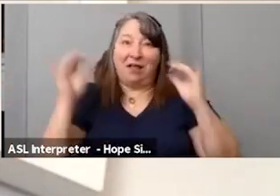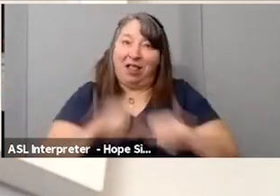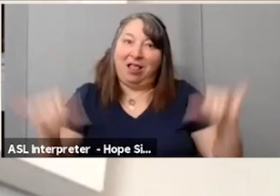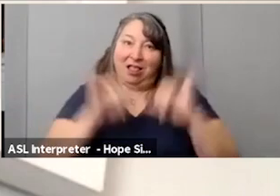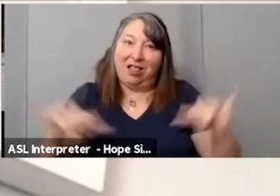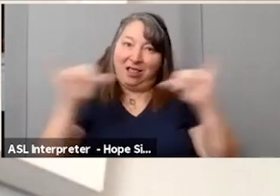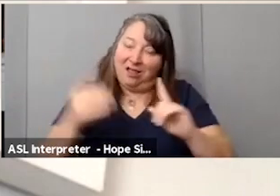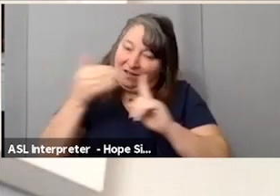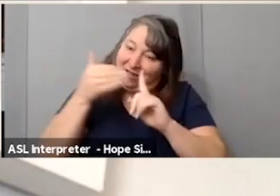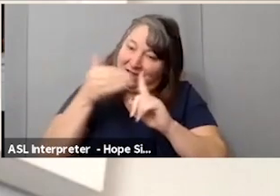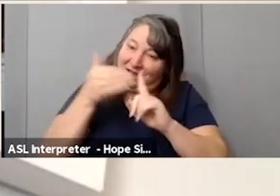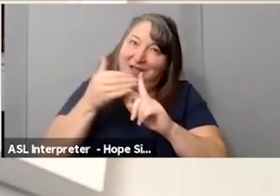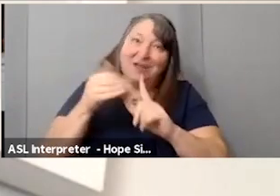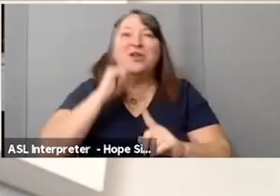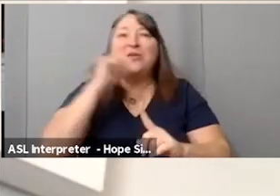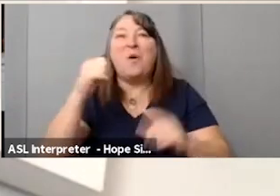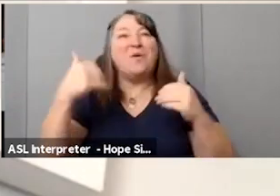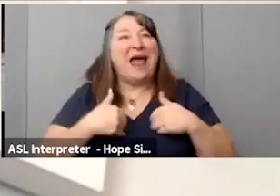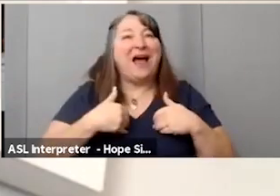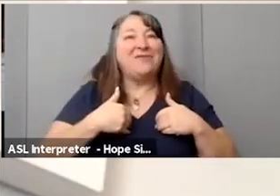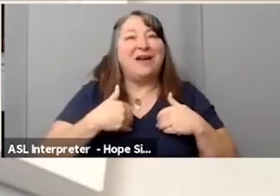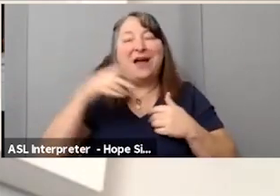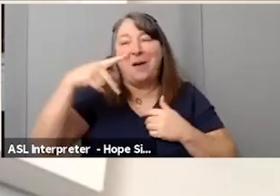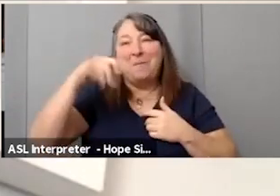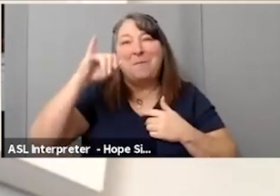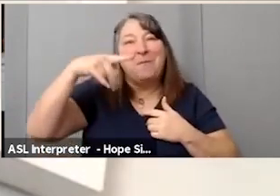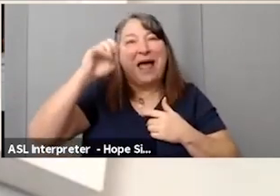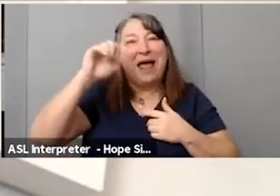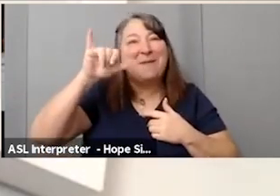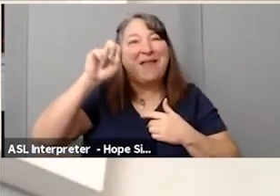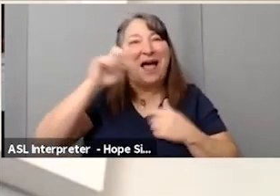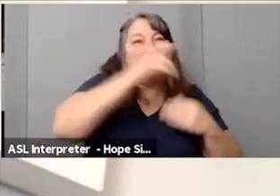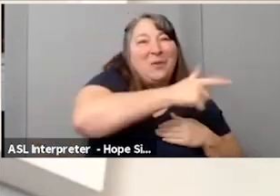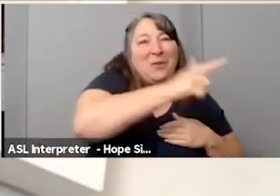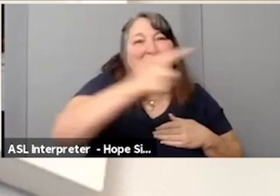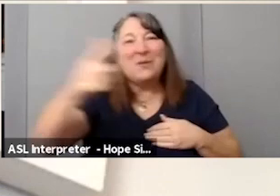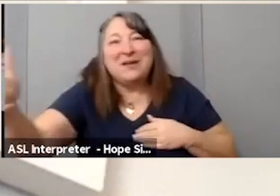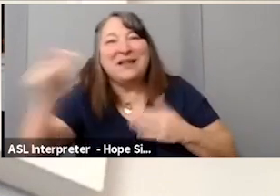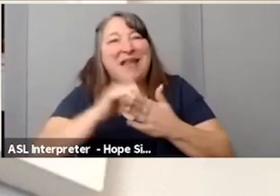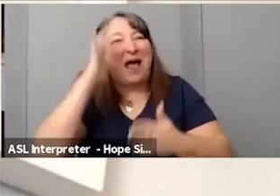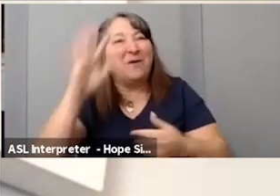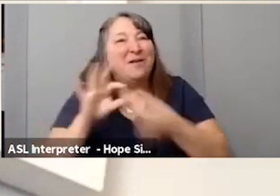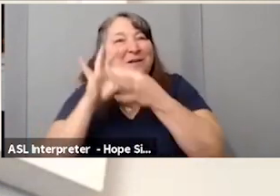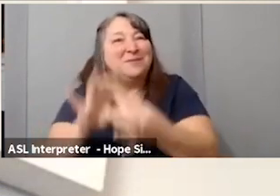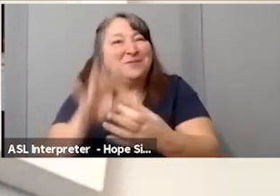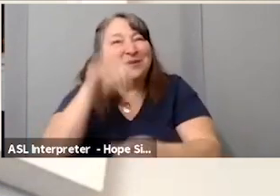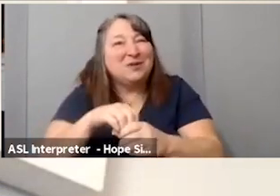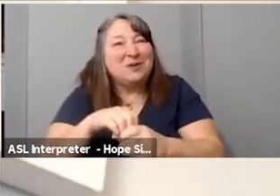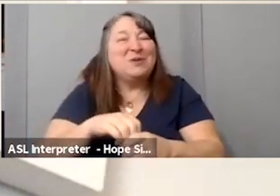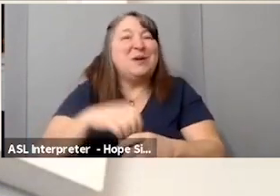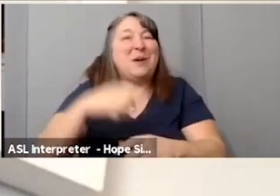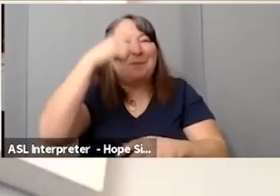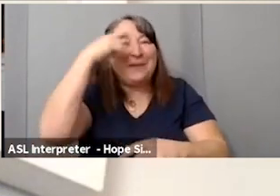going to build a pipeline that then sort of speaks to your research on Black women and Black women being represented